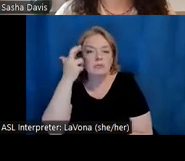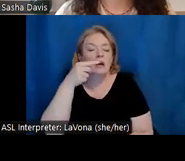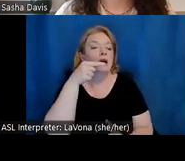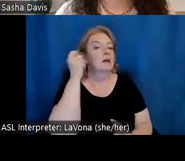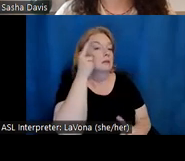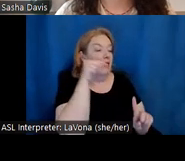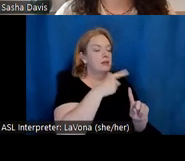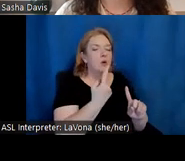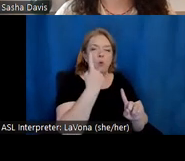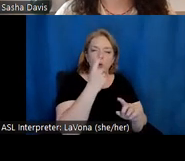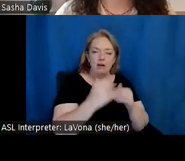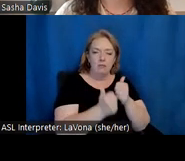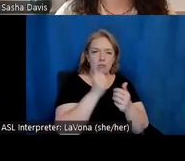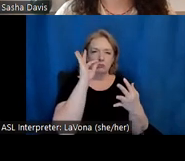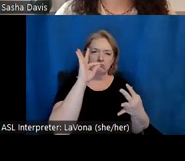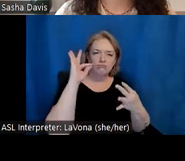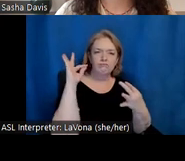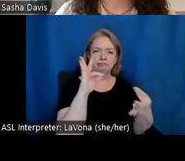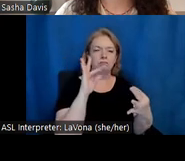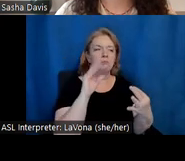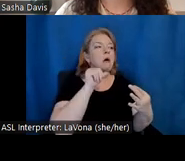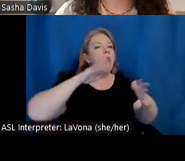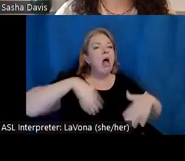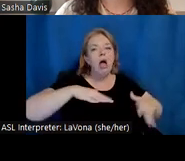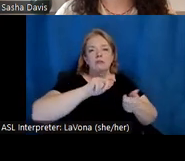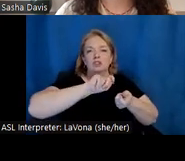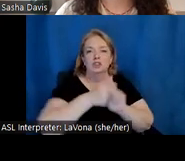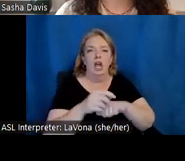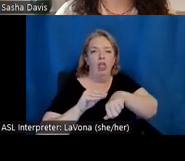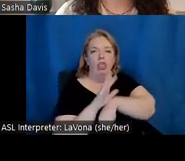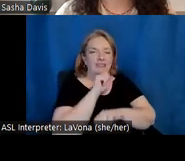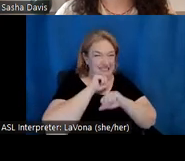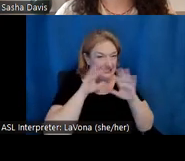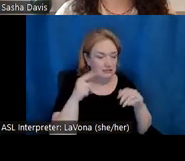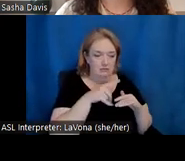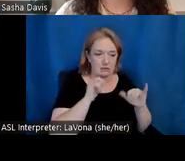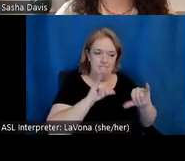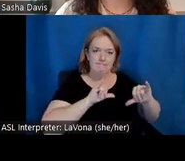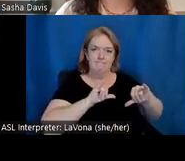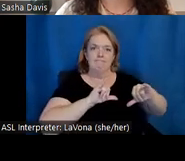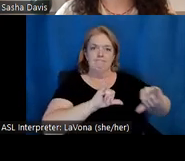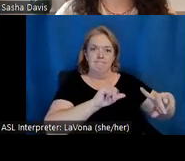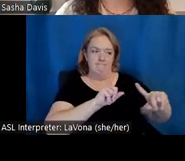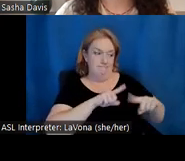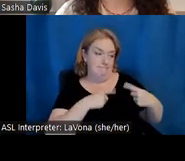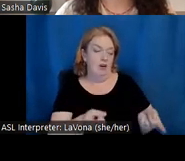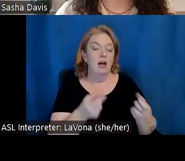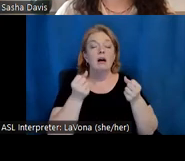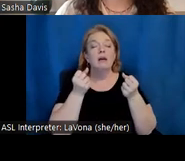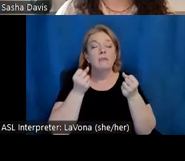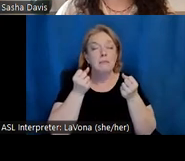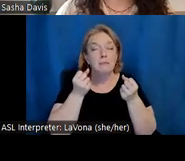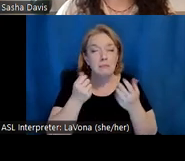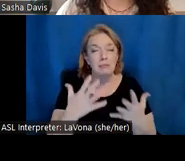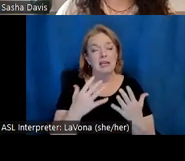country, works its way into your hearts as well. So many artists live and work in cities, yet